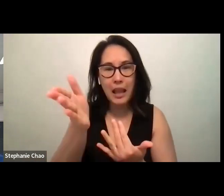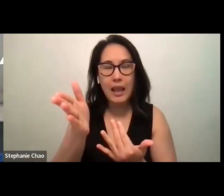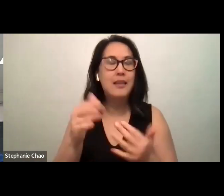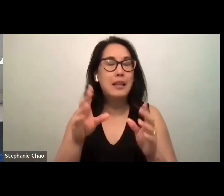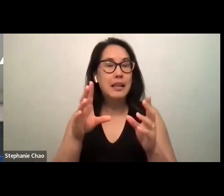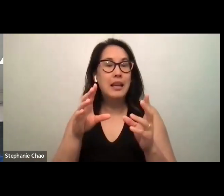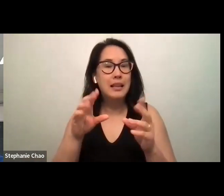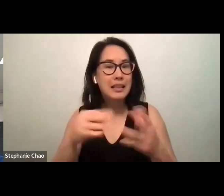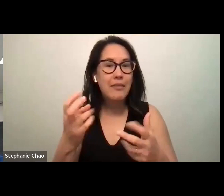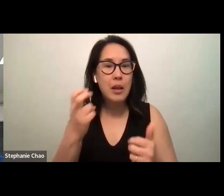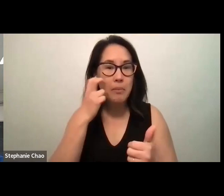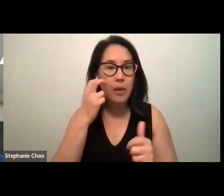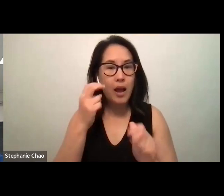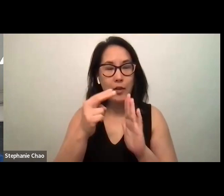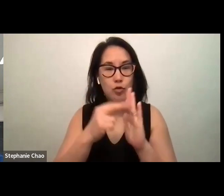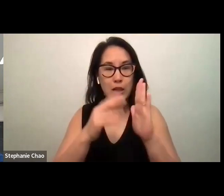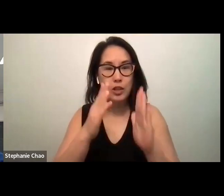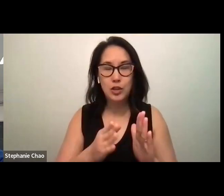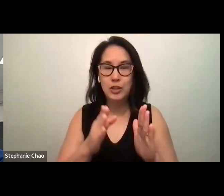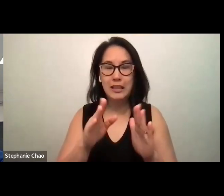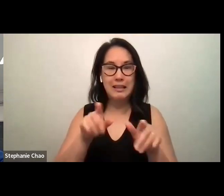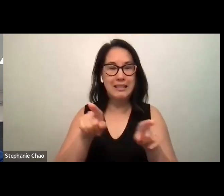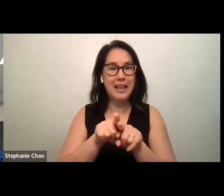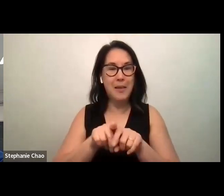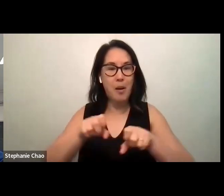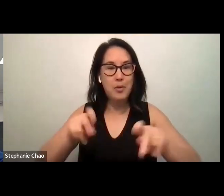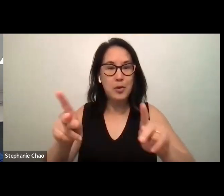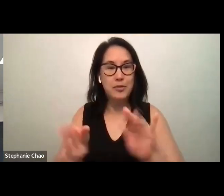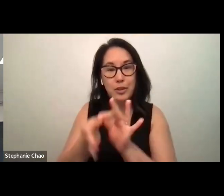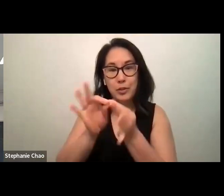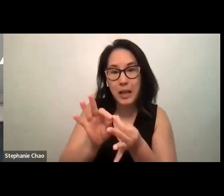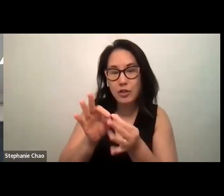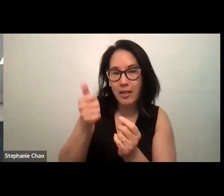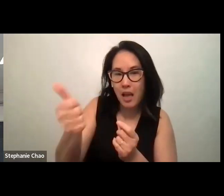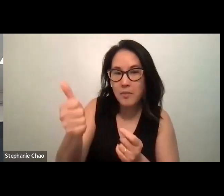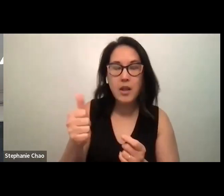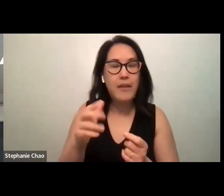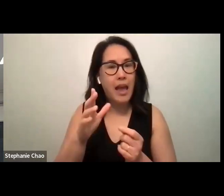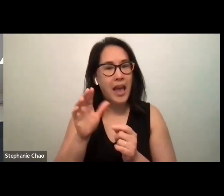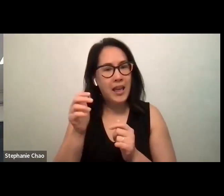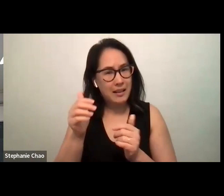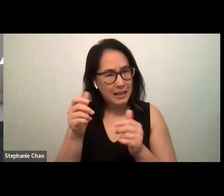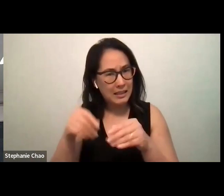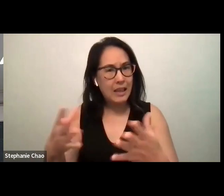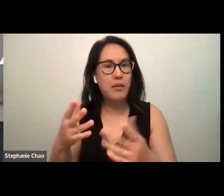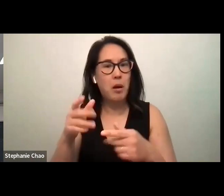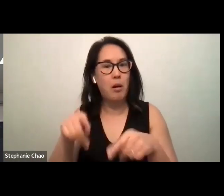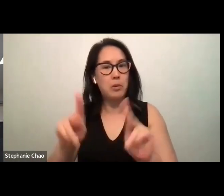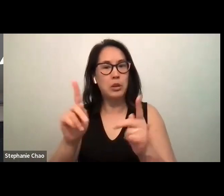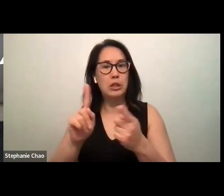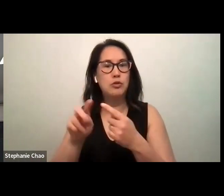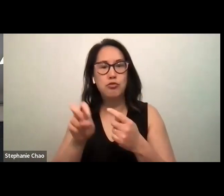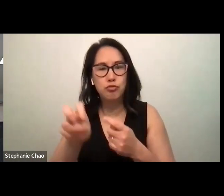the same opportunity for interpretation and the journey of discovery? And then there's a additional question here